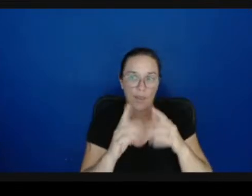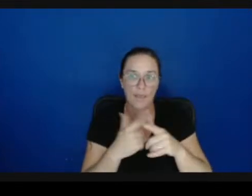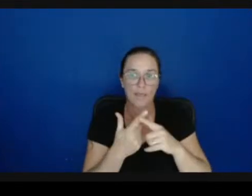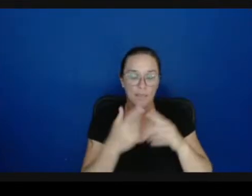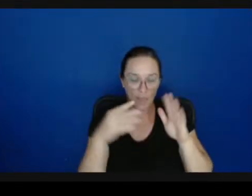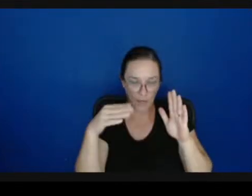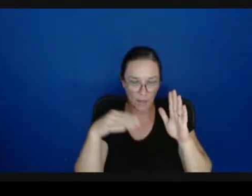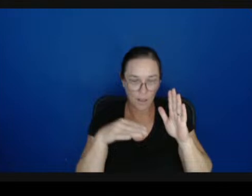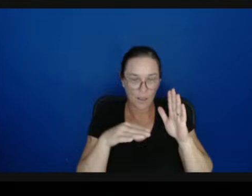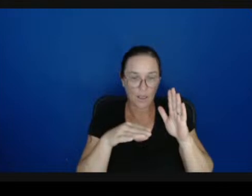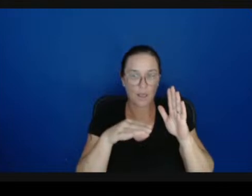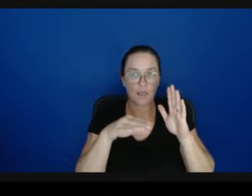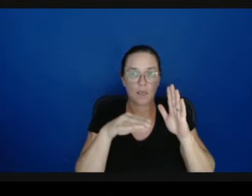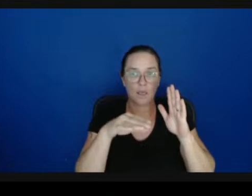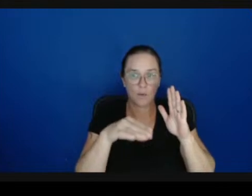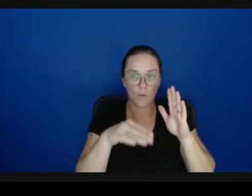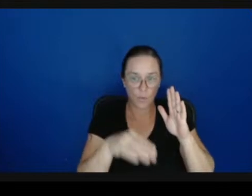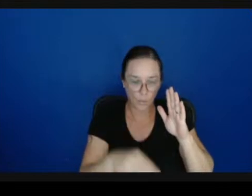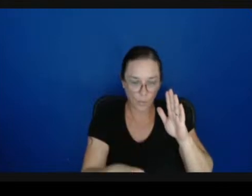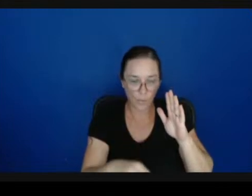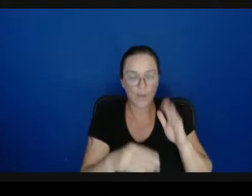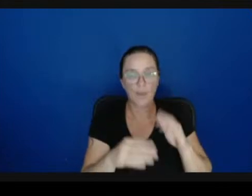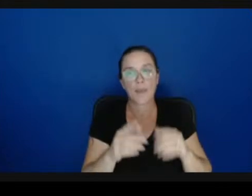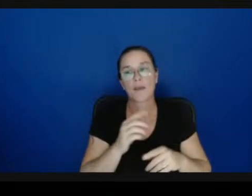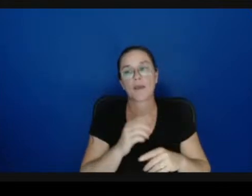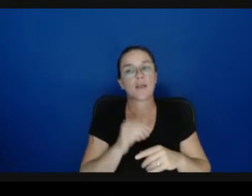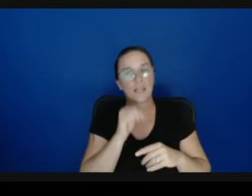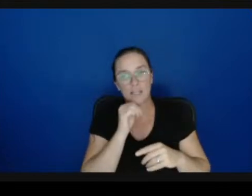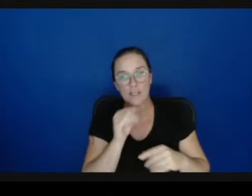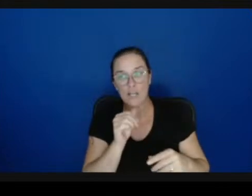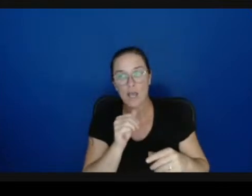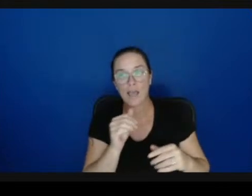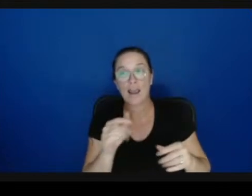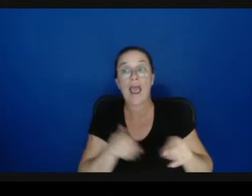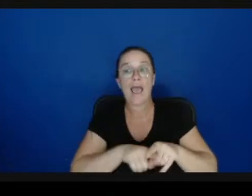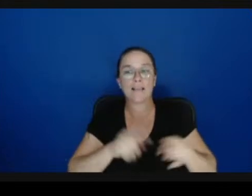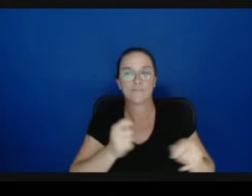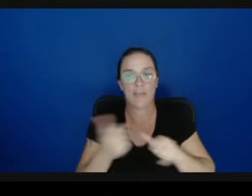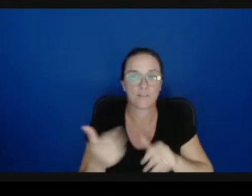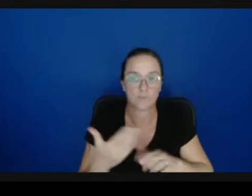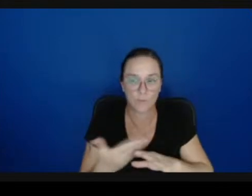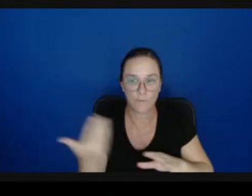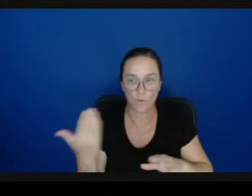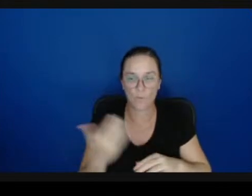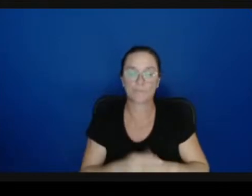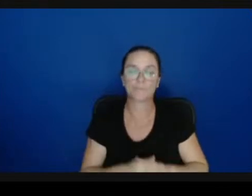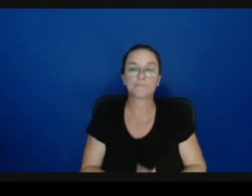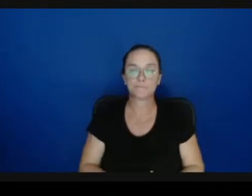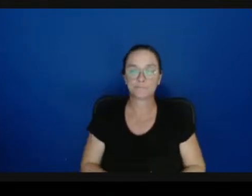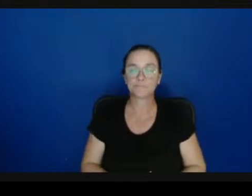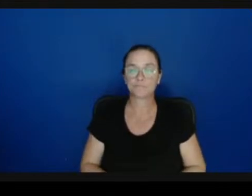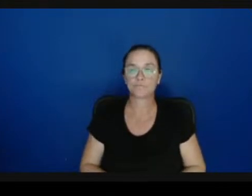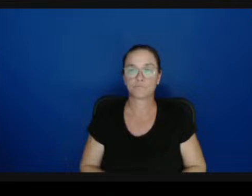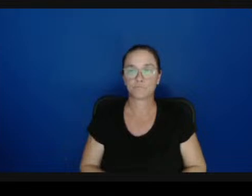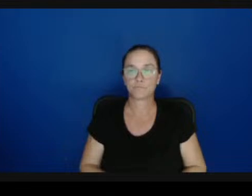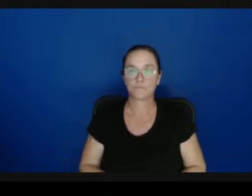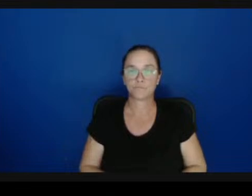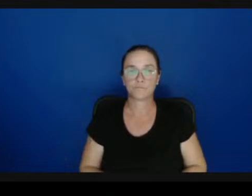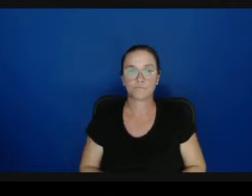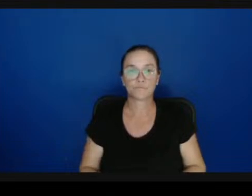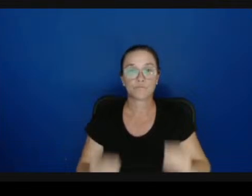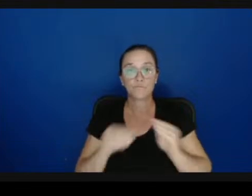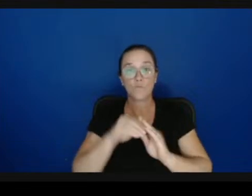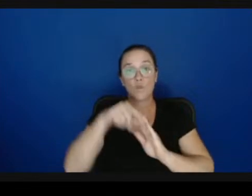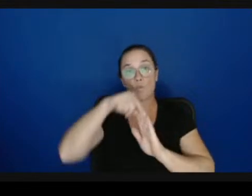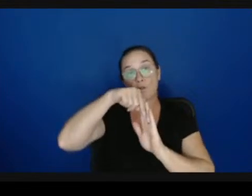several hours, and now has resumed deflating, but at a slower rate. Right? So that's the shallow chamber. The deeper chamber is the one that we